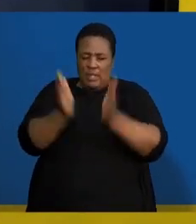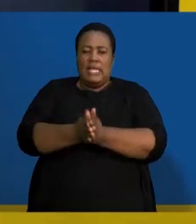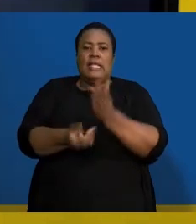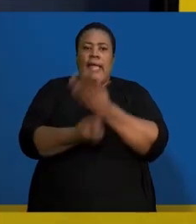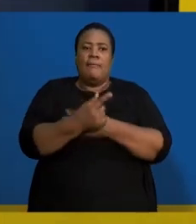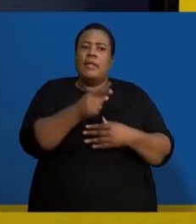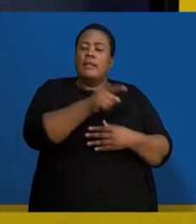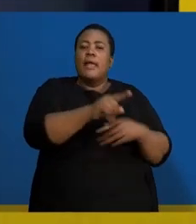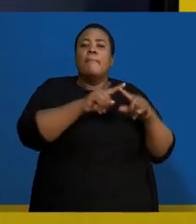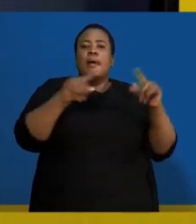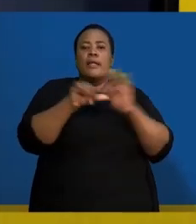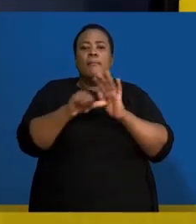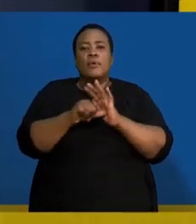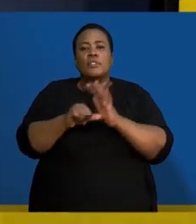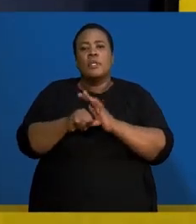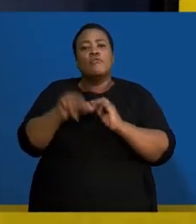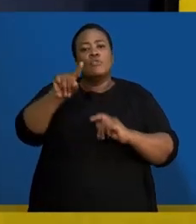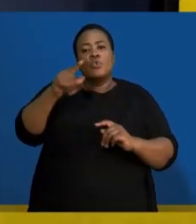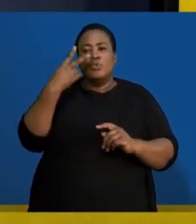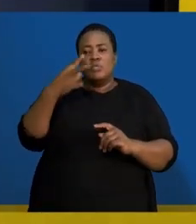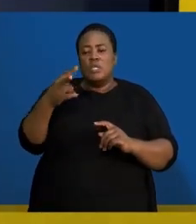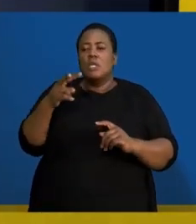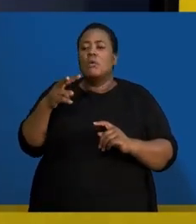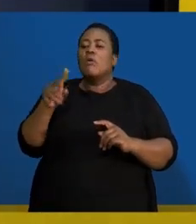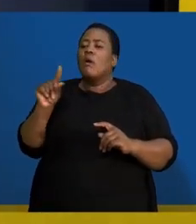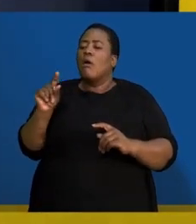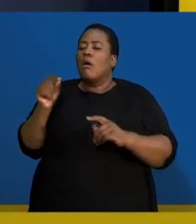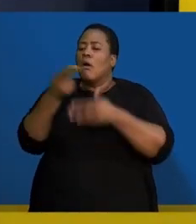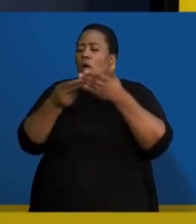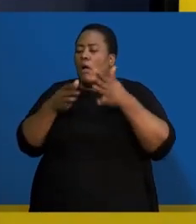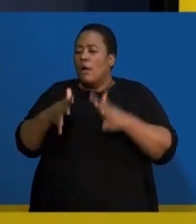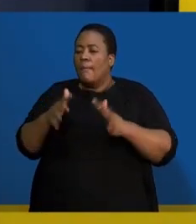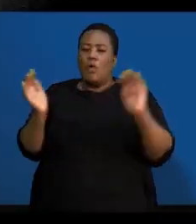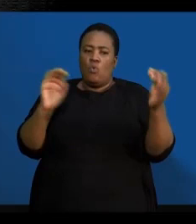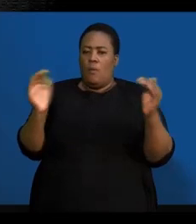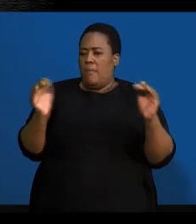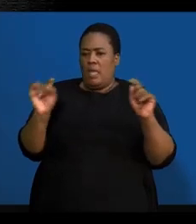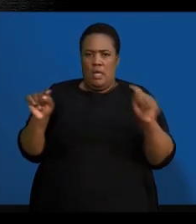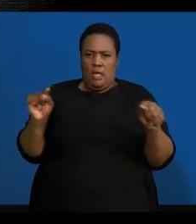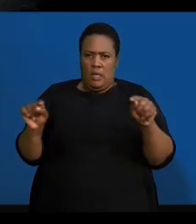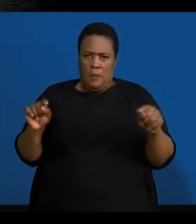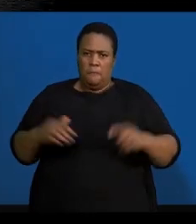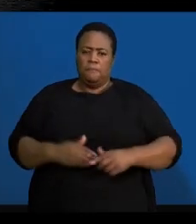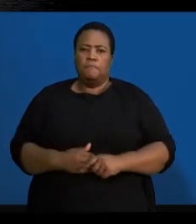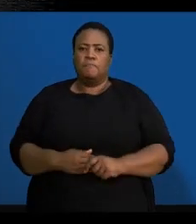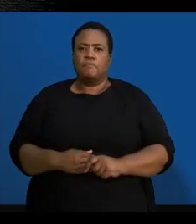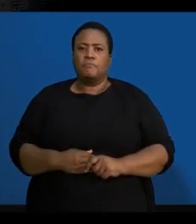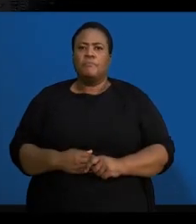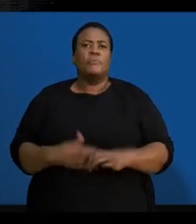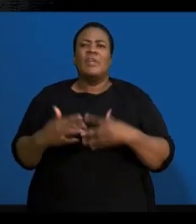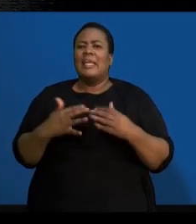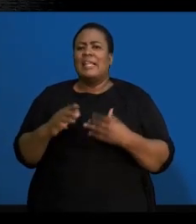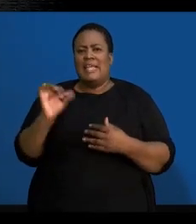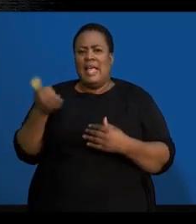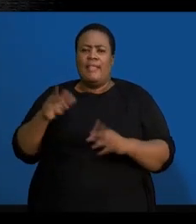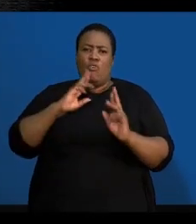see that the cartoonist is making the comparisons. Okay, so that is very important. And then any other relevant